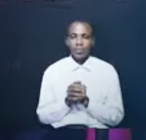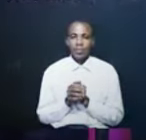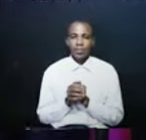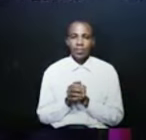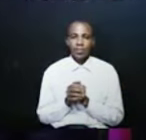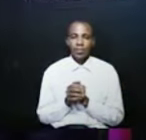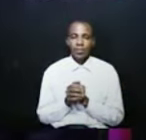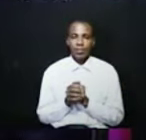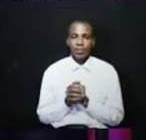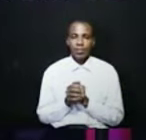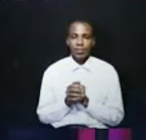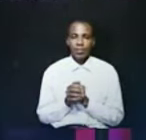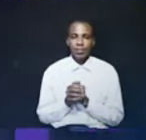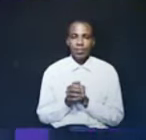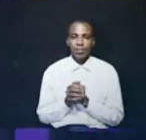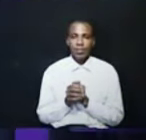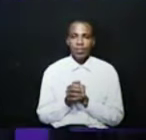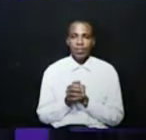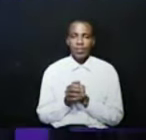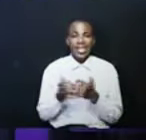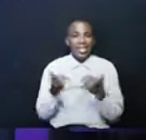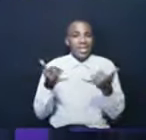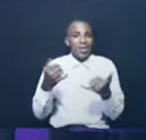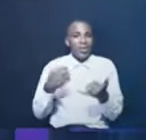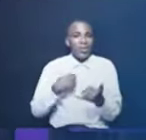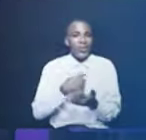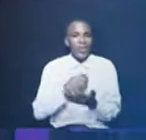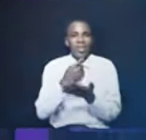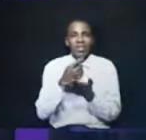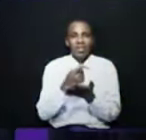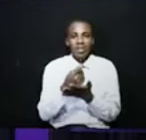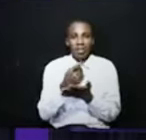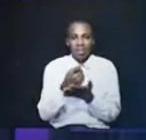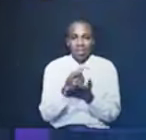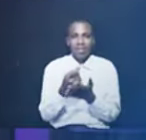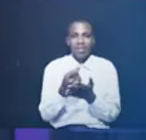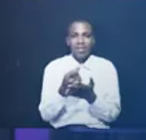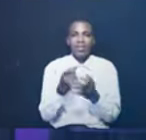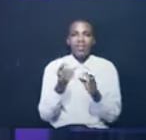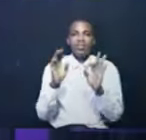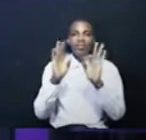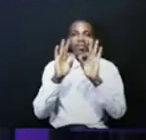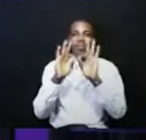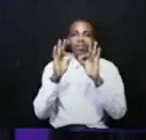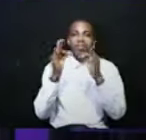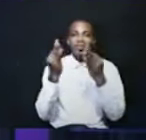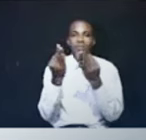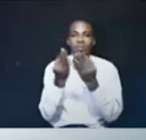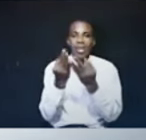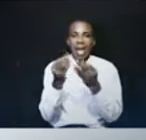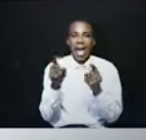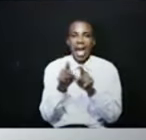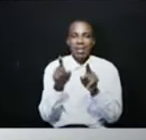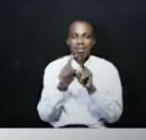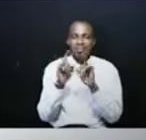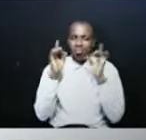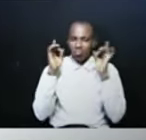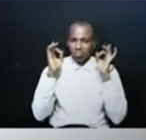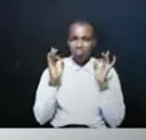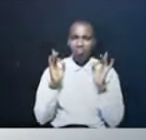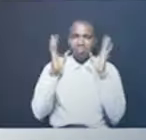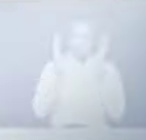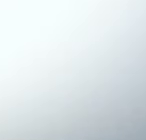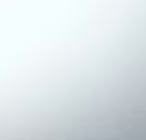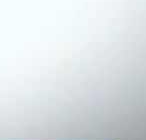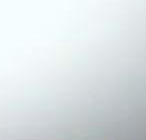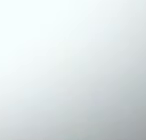semo, a you umwejuma, and now we are discussing family as an endangered institution.